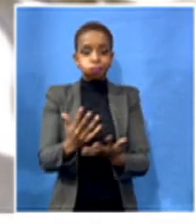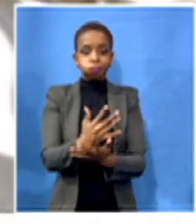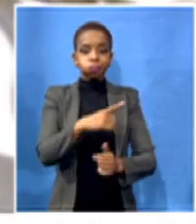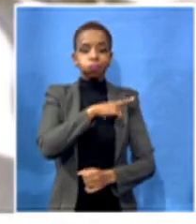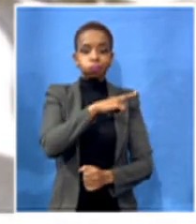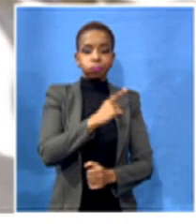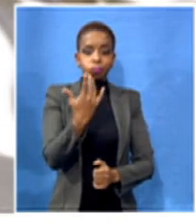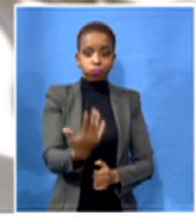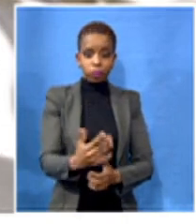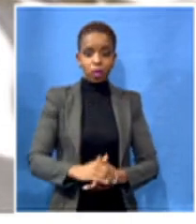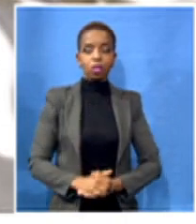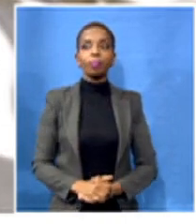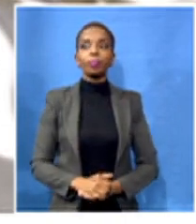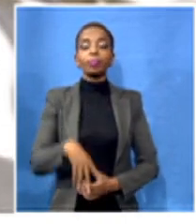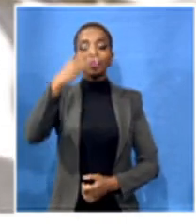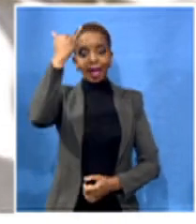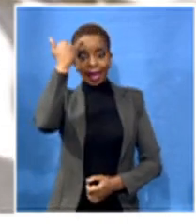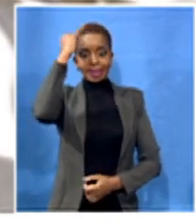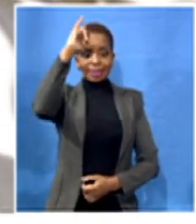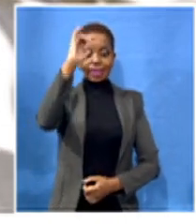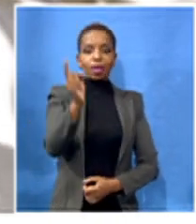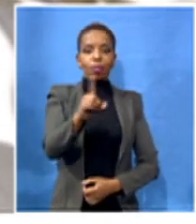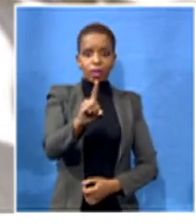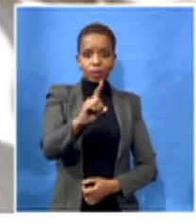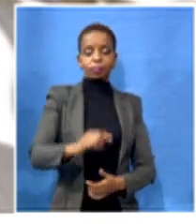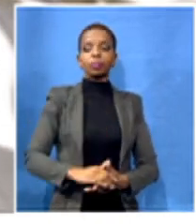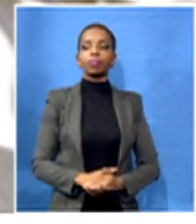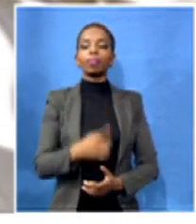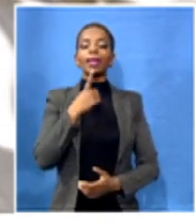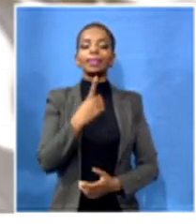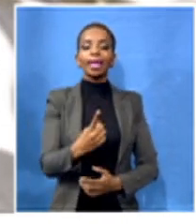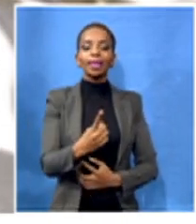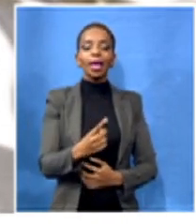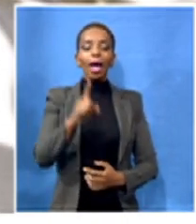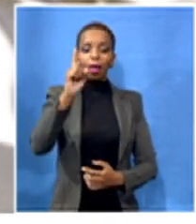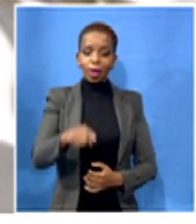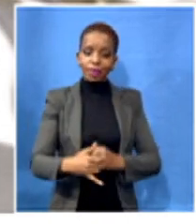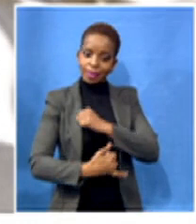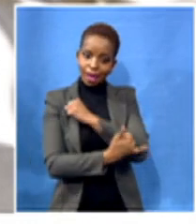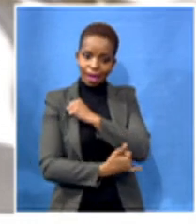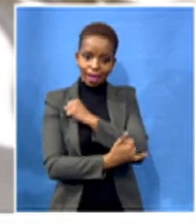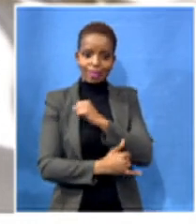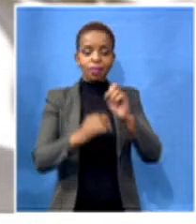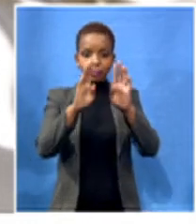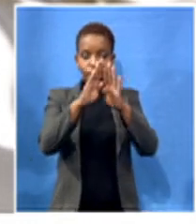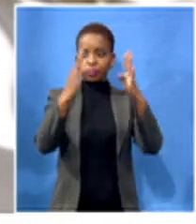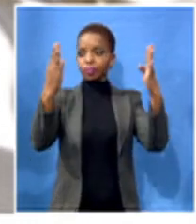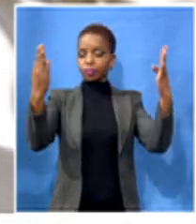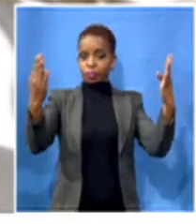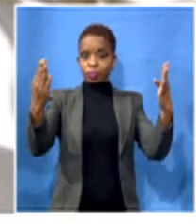let the country be free from lockdown and then target